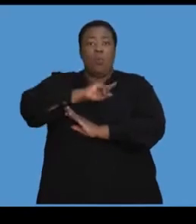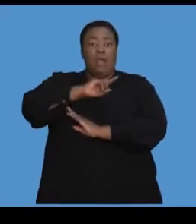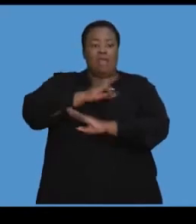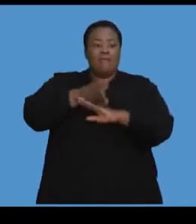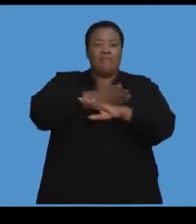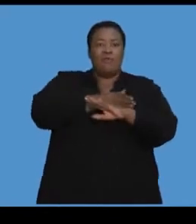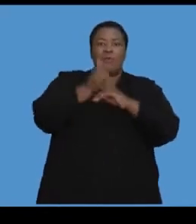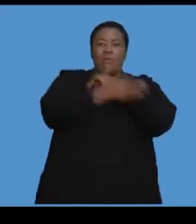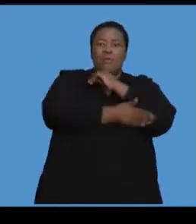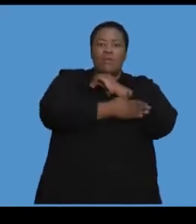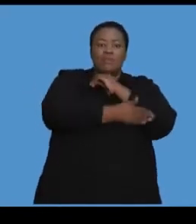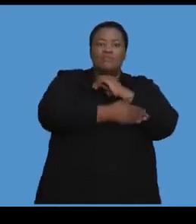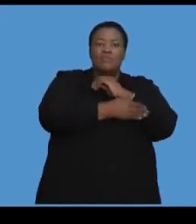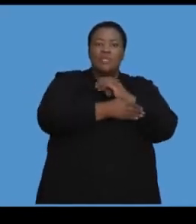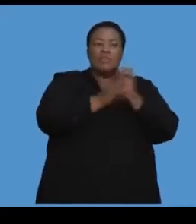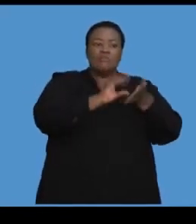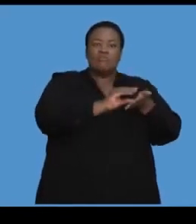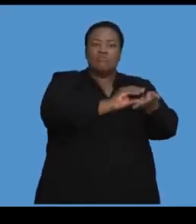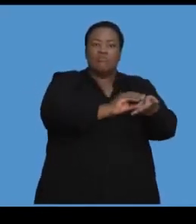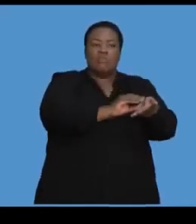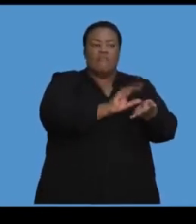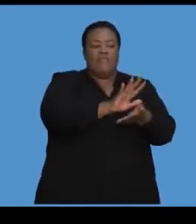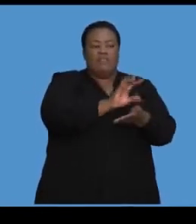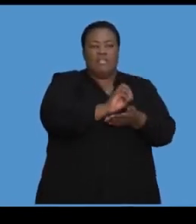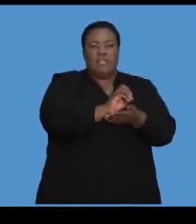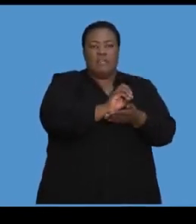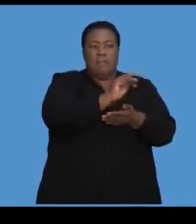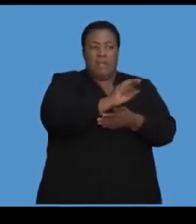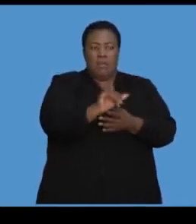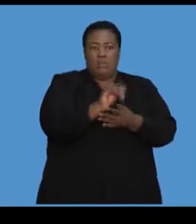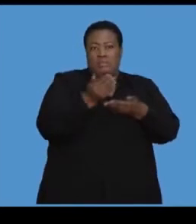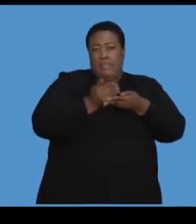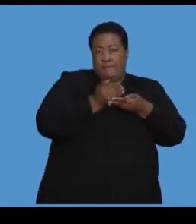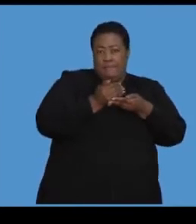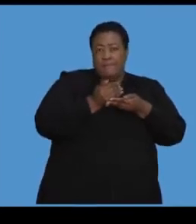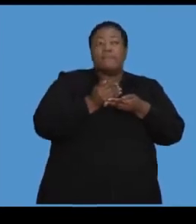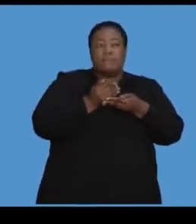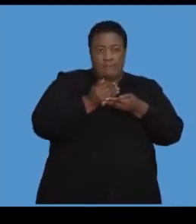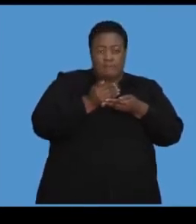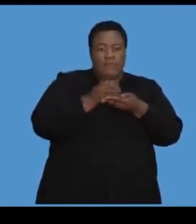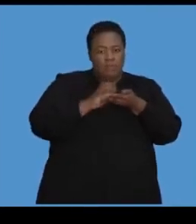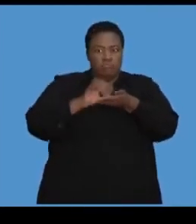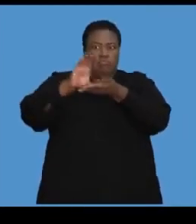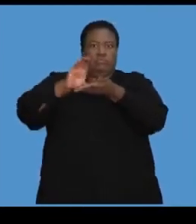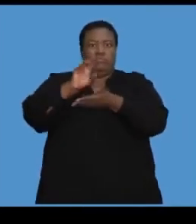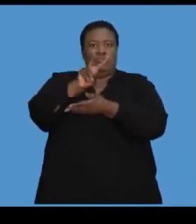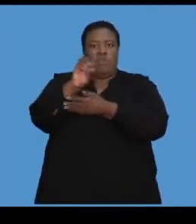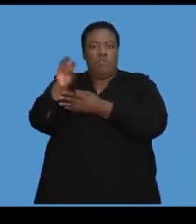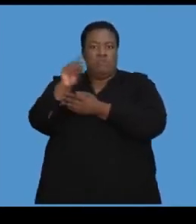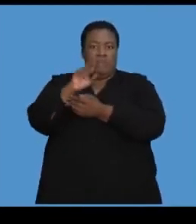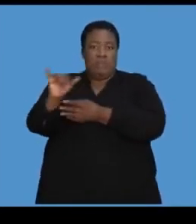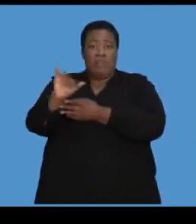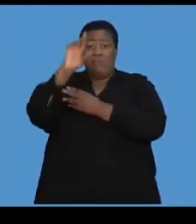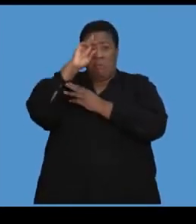million, what is the value of the multiplier? These are some of the typical questions that you guys can find in your final exam.